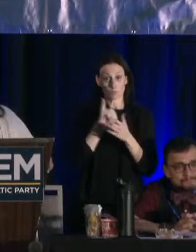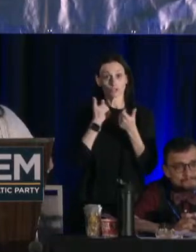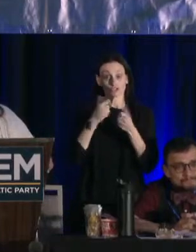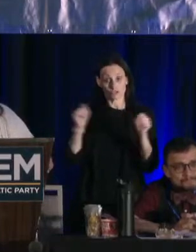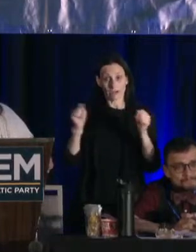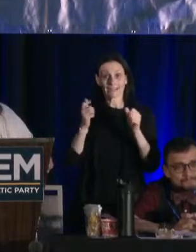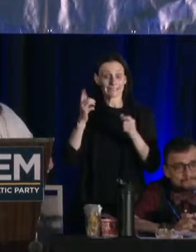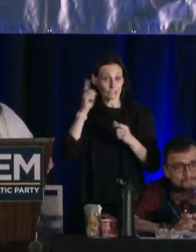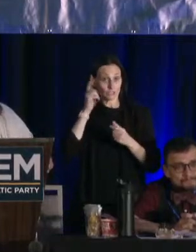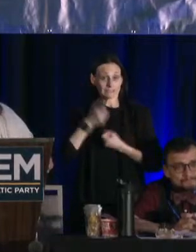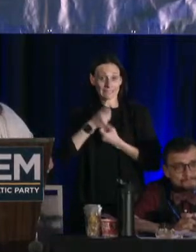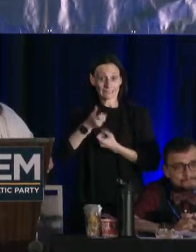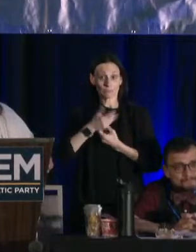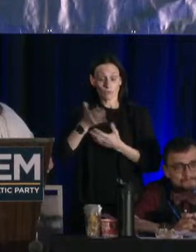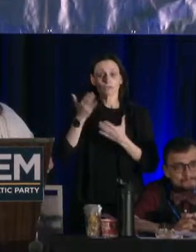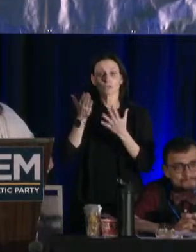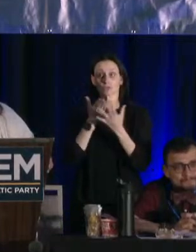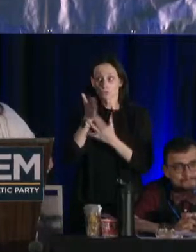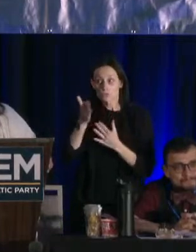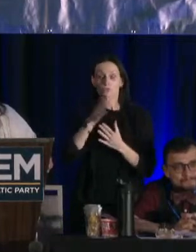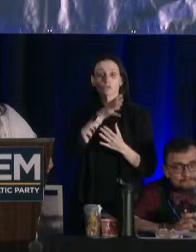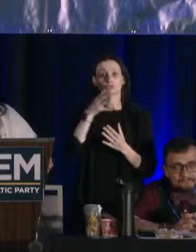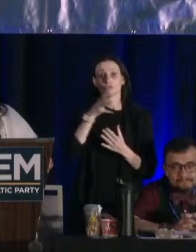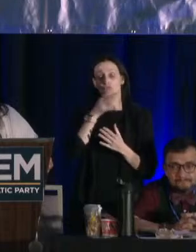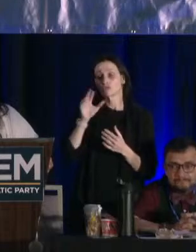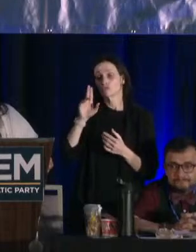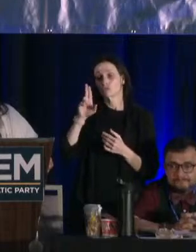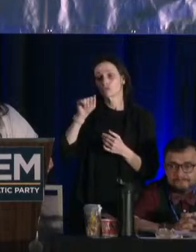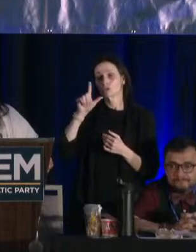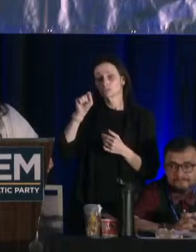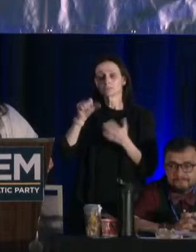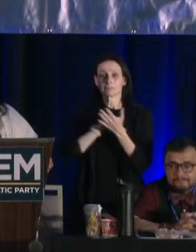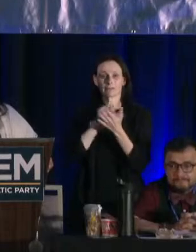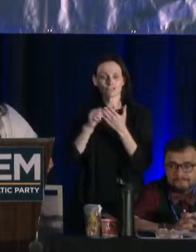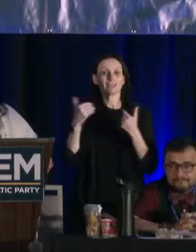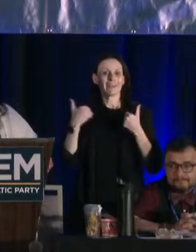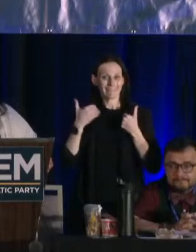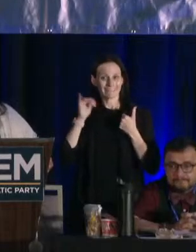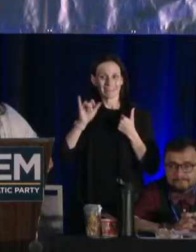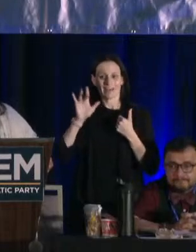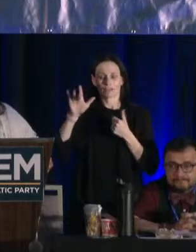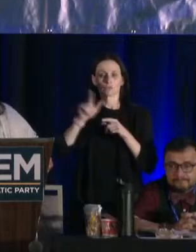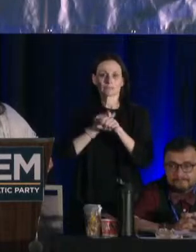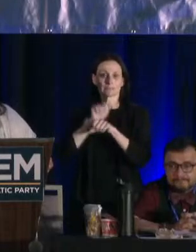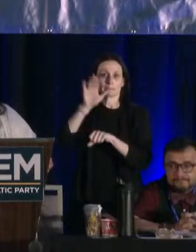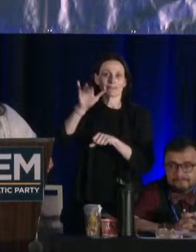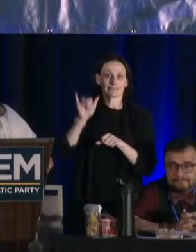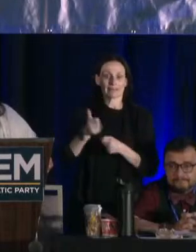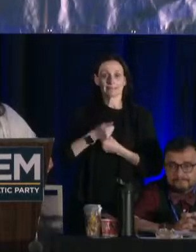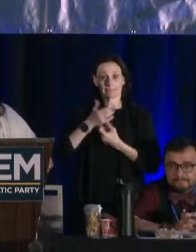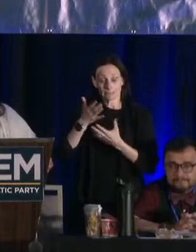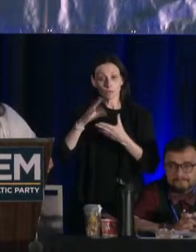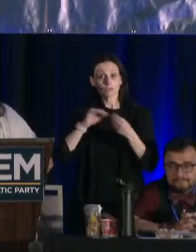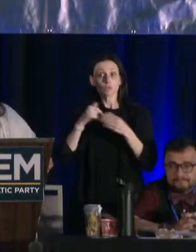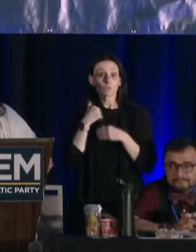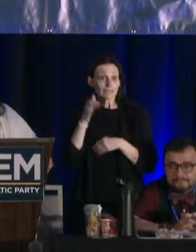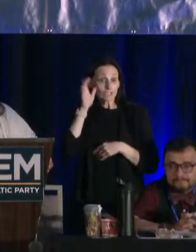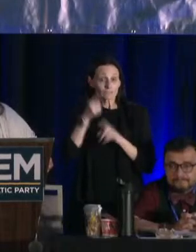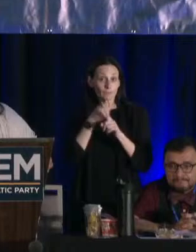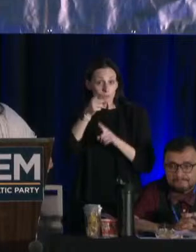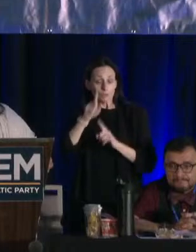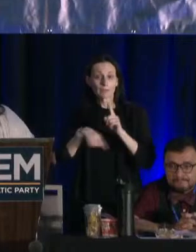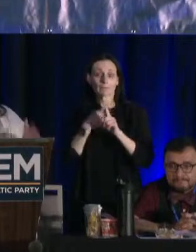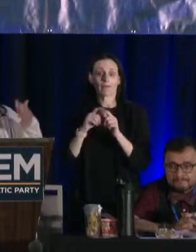taking testimony through the rules page. So go to rules. There's a button for you to submit that testimony. We want to hear from you